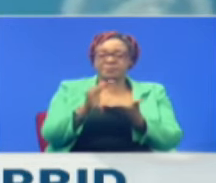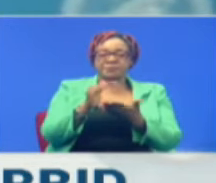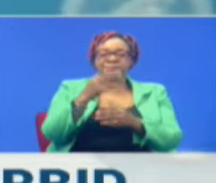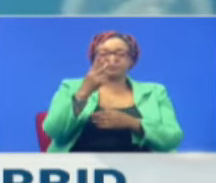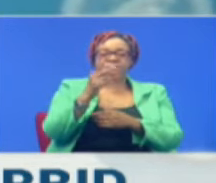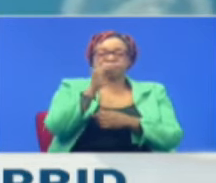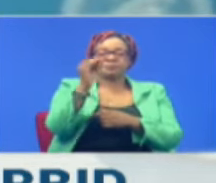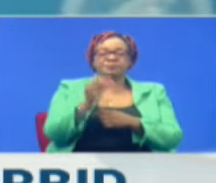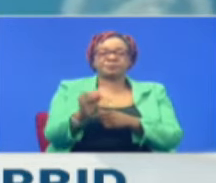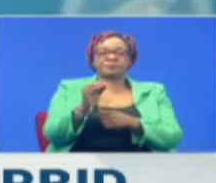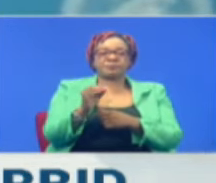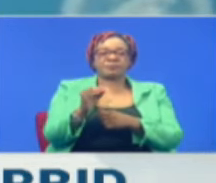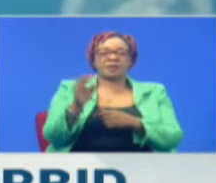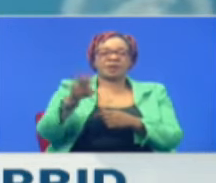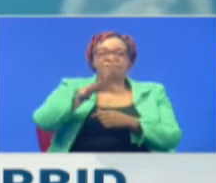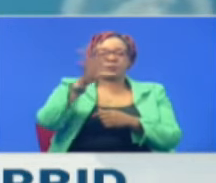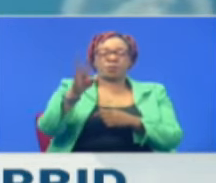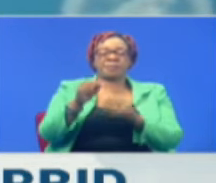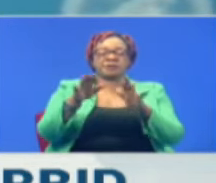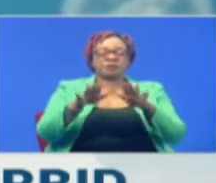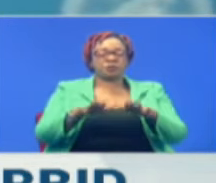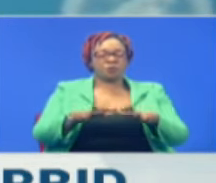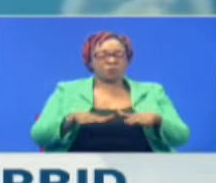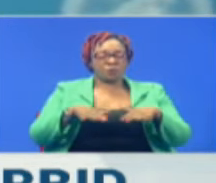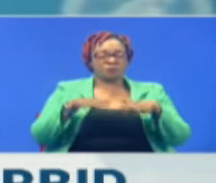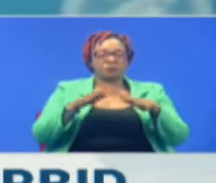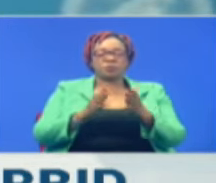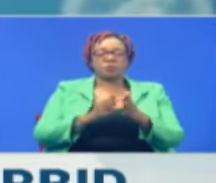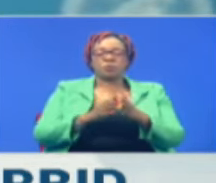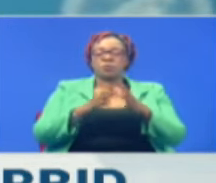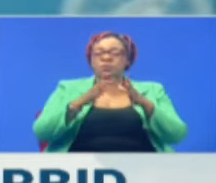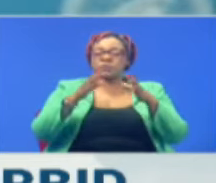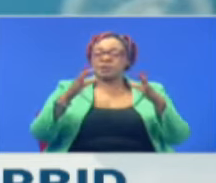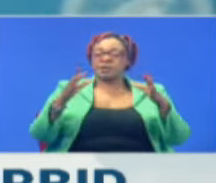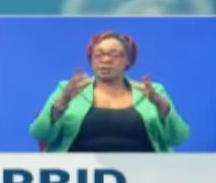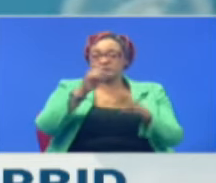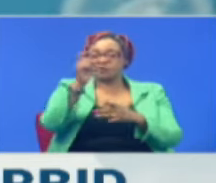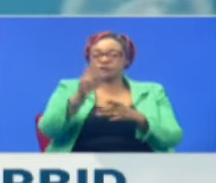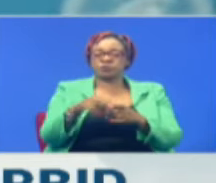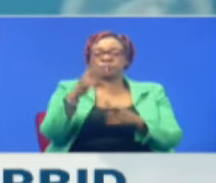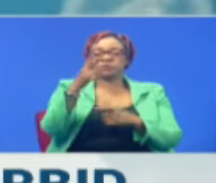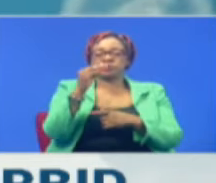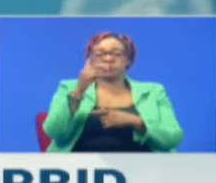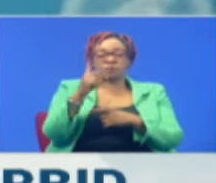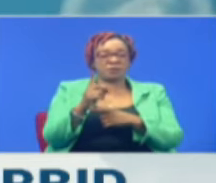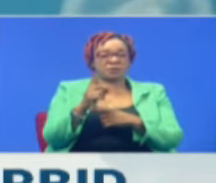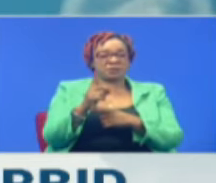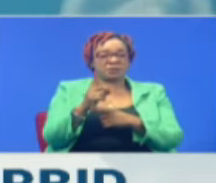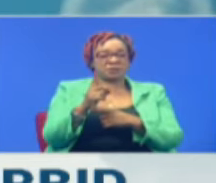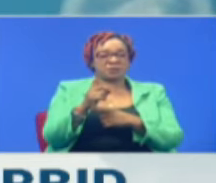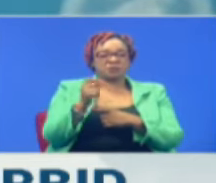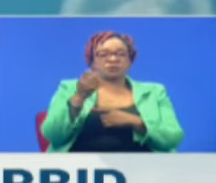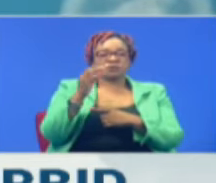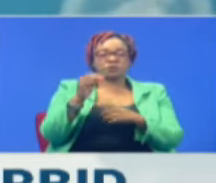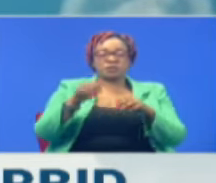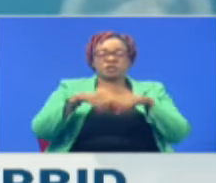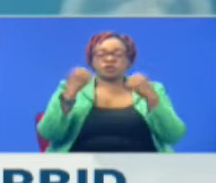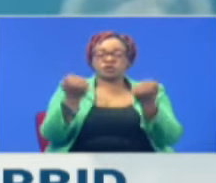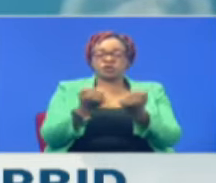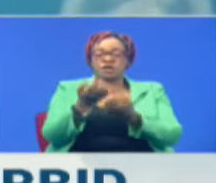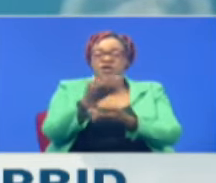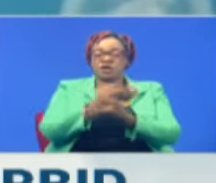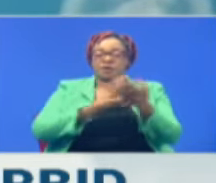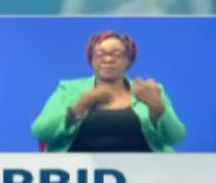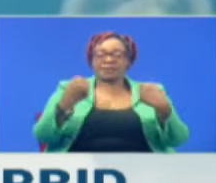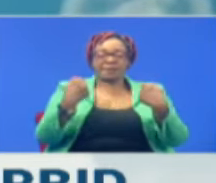predicts that Africa will be the slowest growing large region in 2021. So the socioeconomic impacts of this